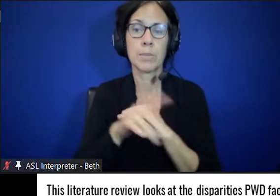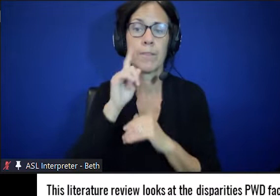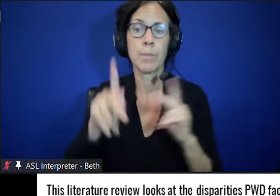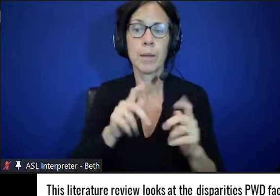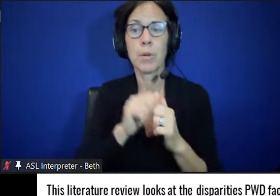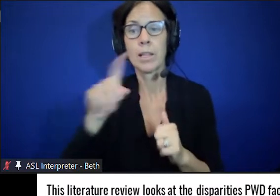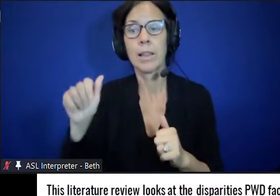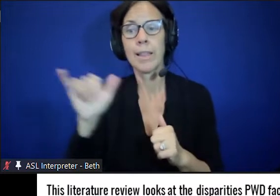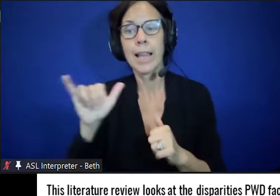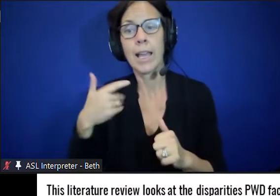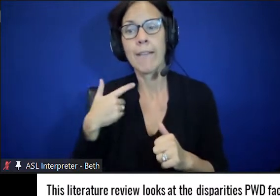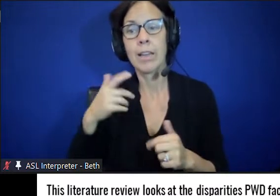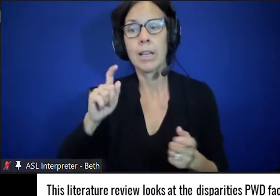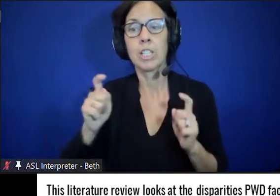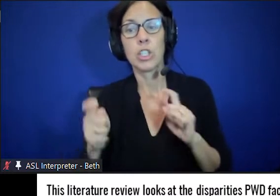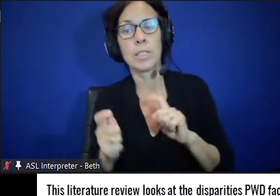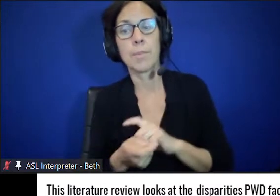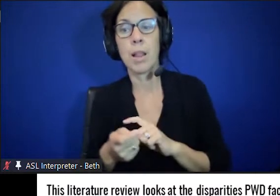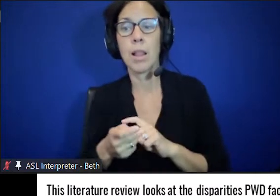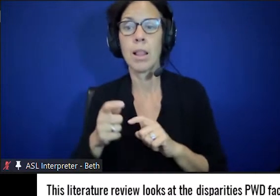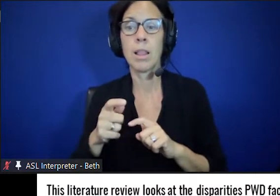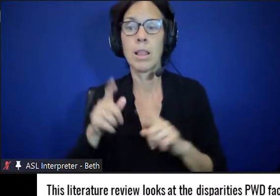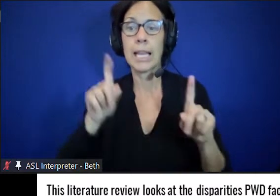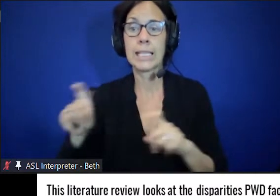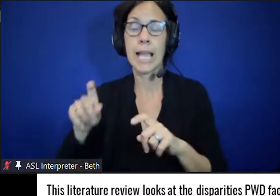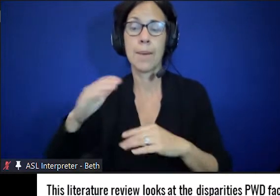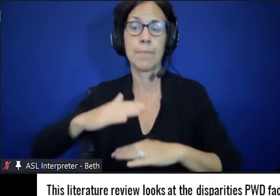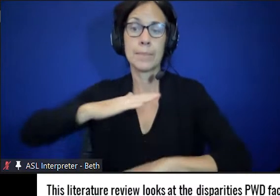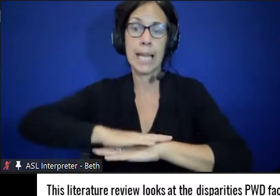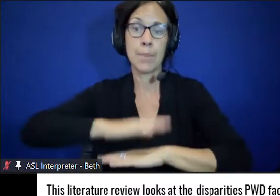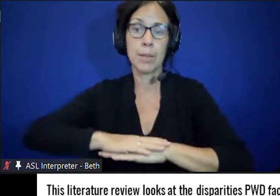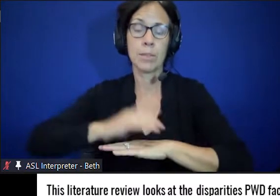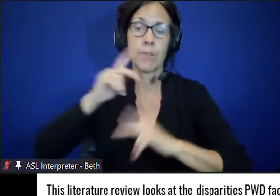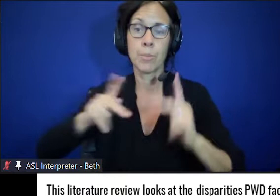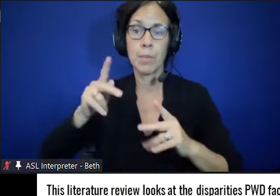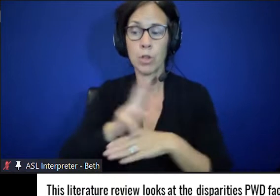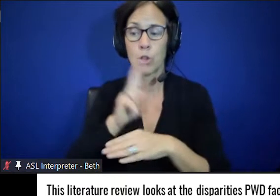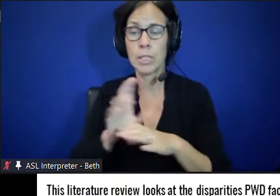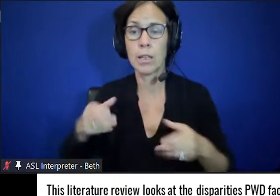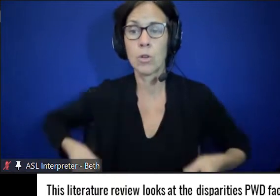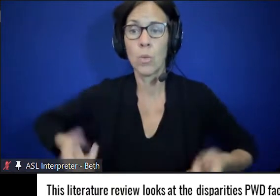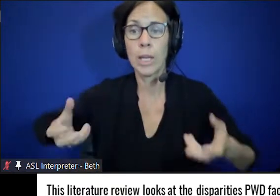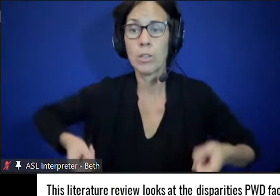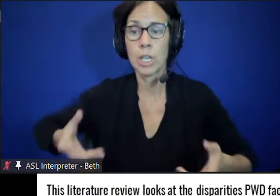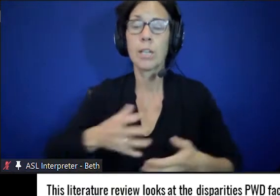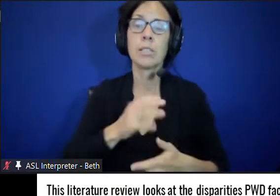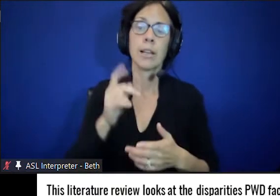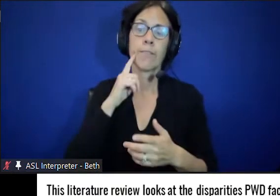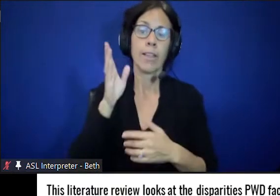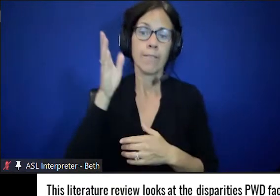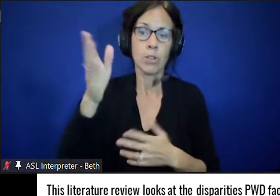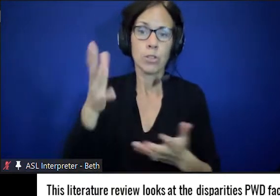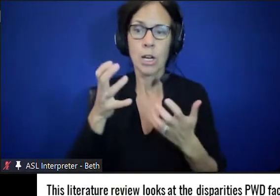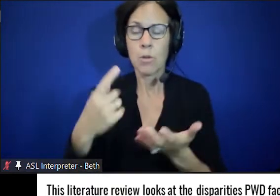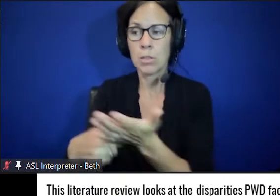adjustable exam tables for people in wheelchairs. For the future, I want to talk to